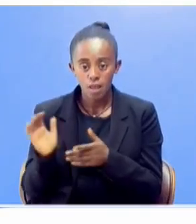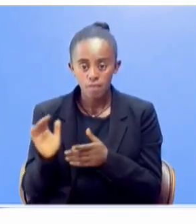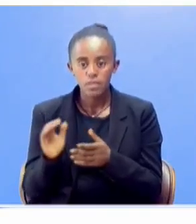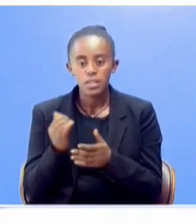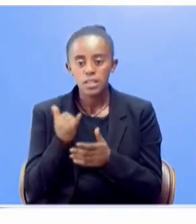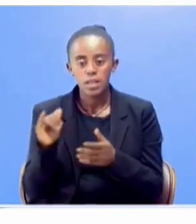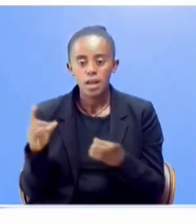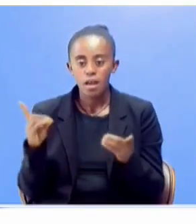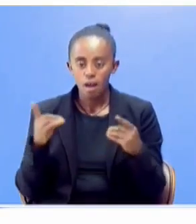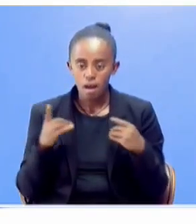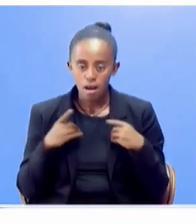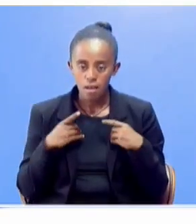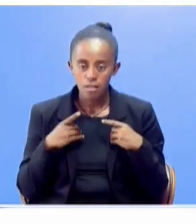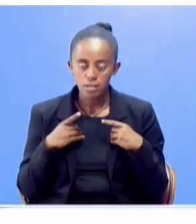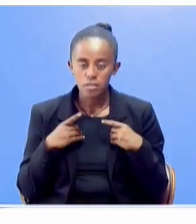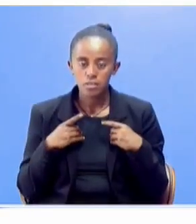had